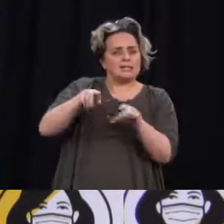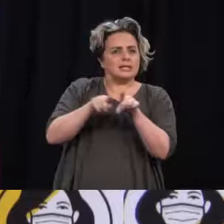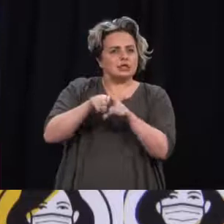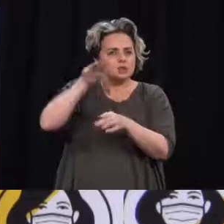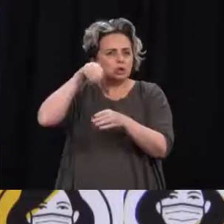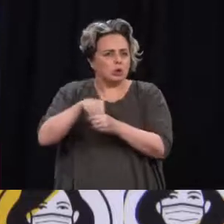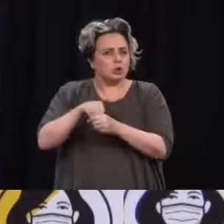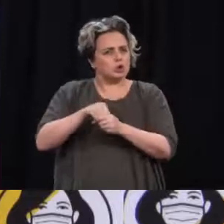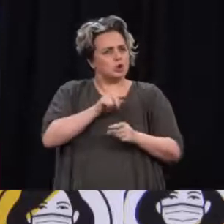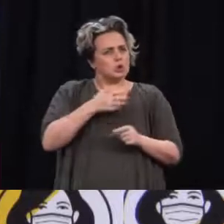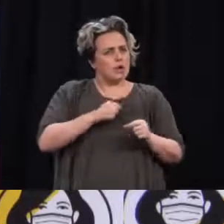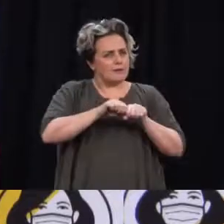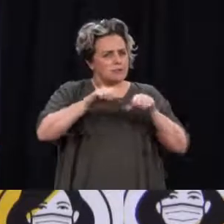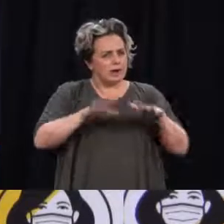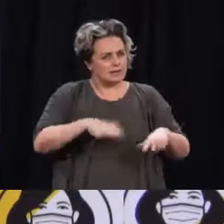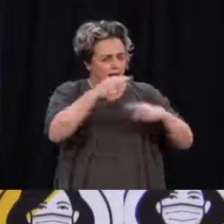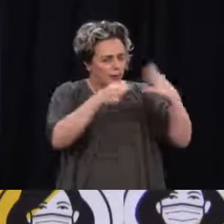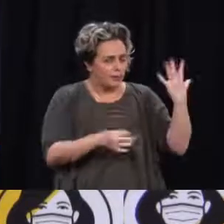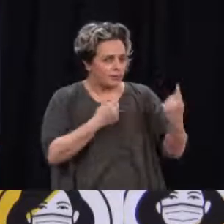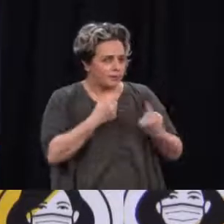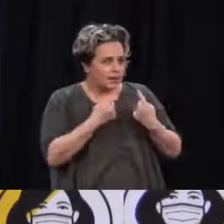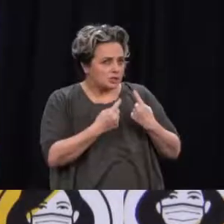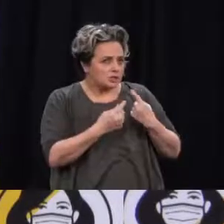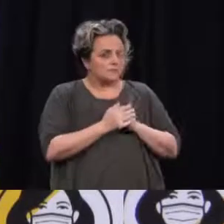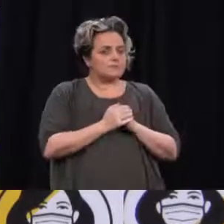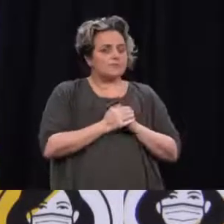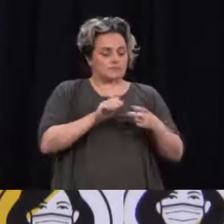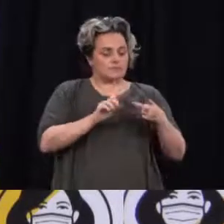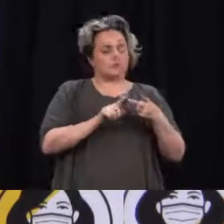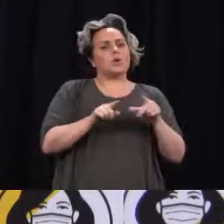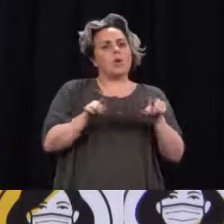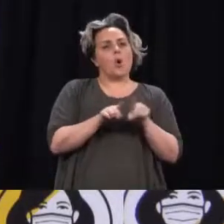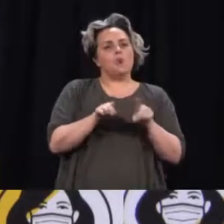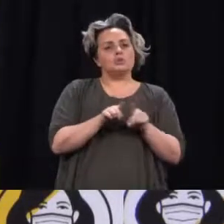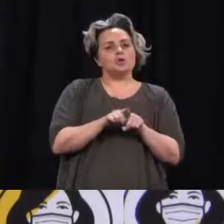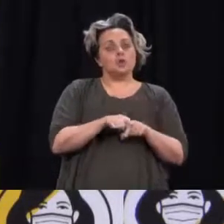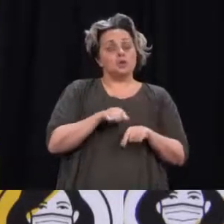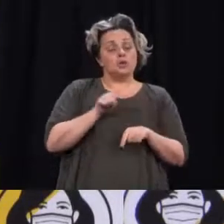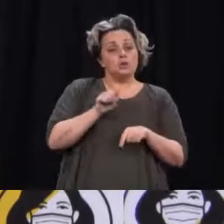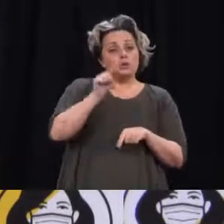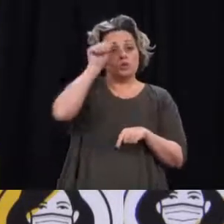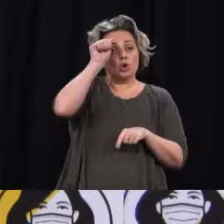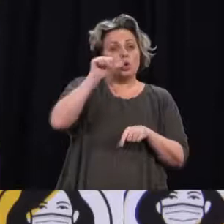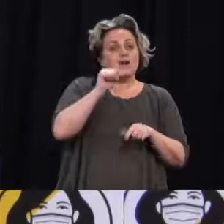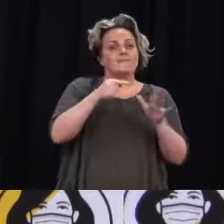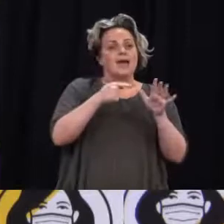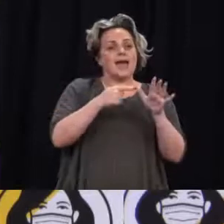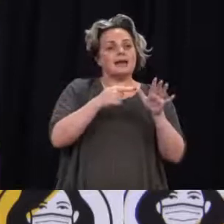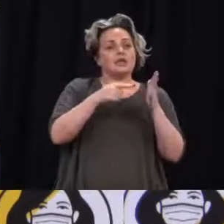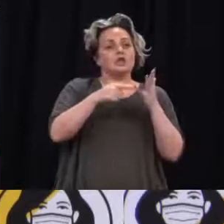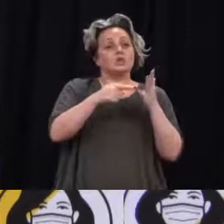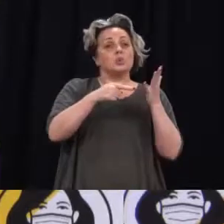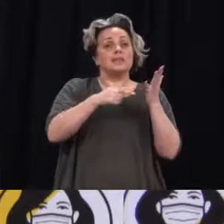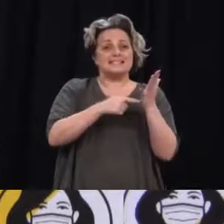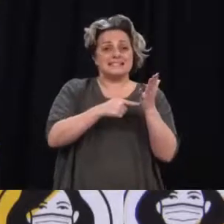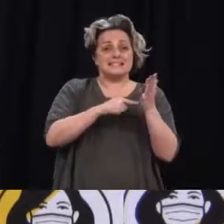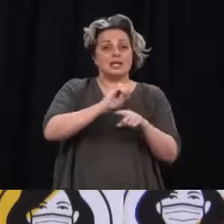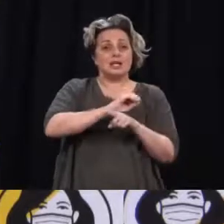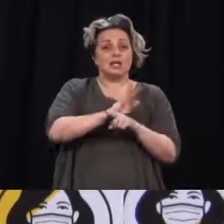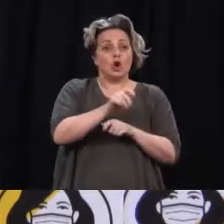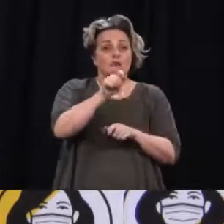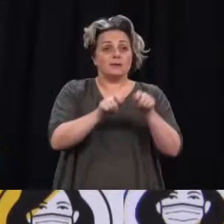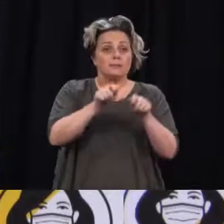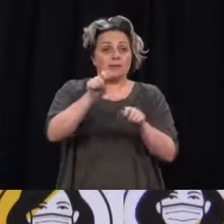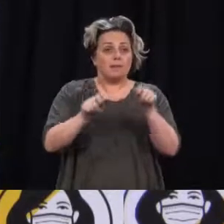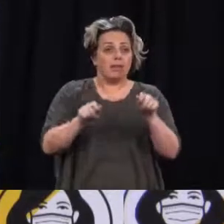of a detailed breakdown of that? And also, is there any indication yet of whether AUT cases came or any other